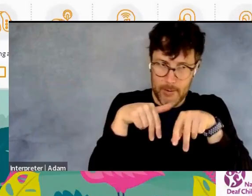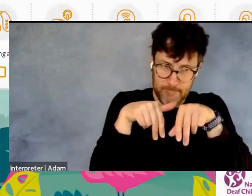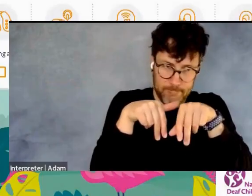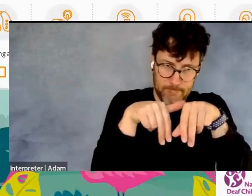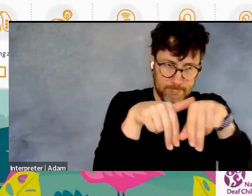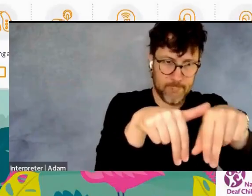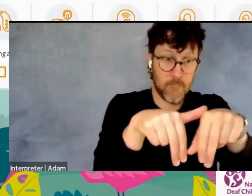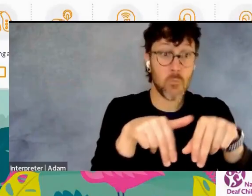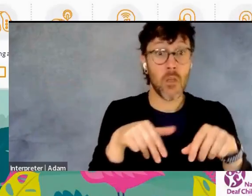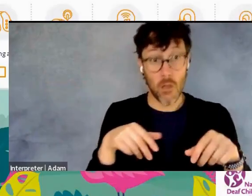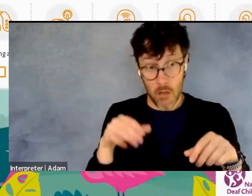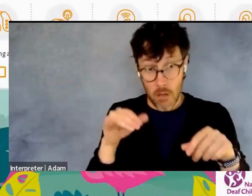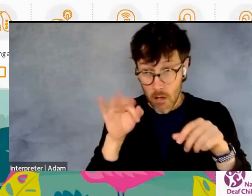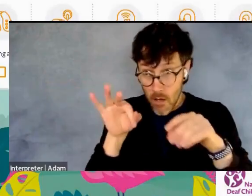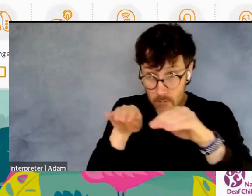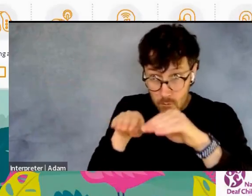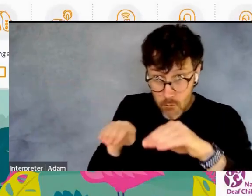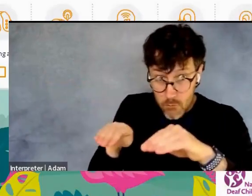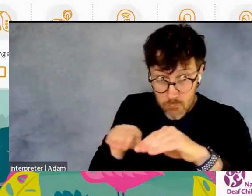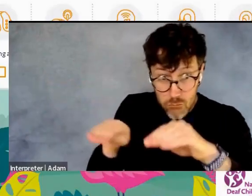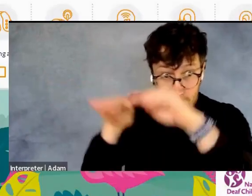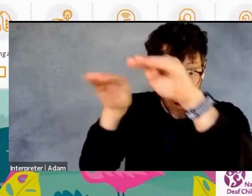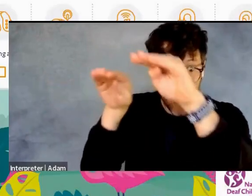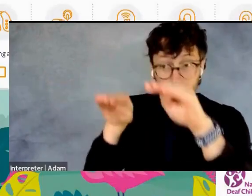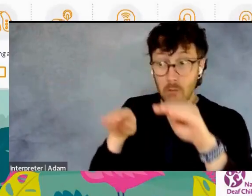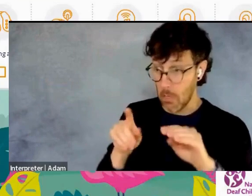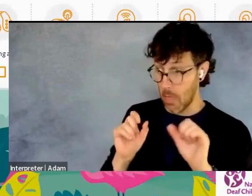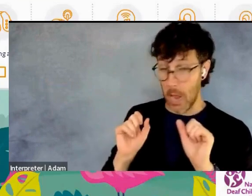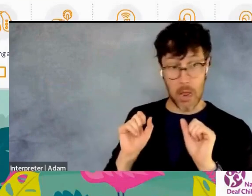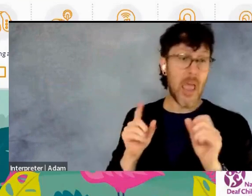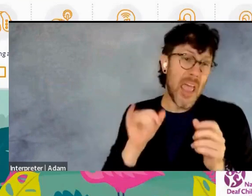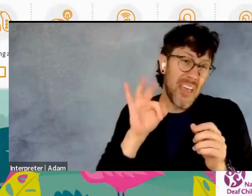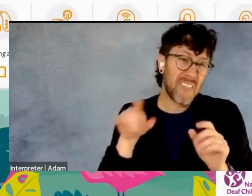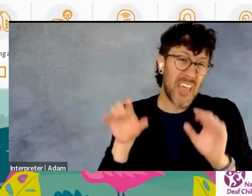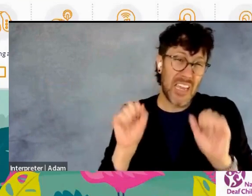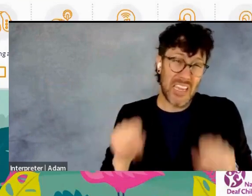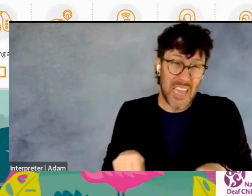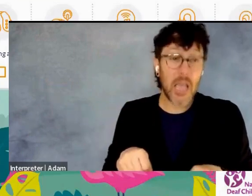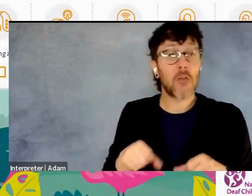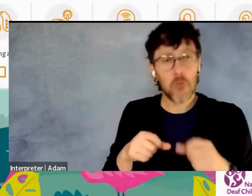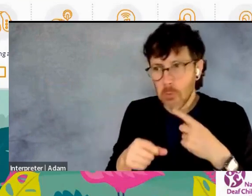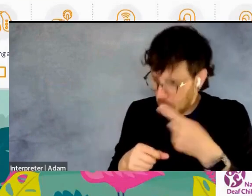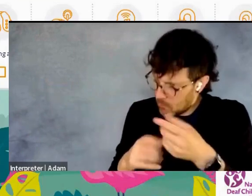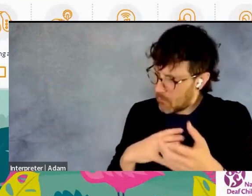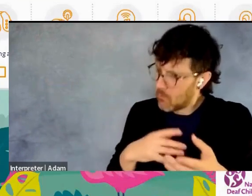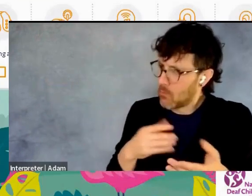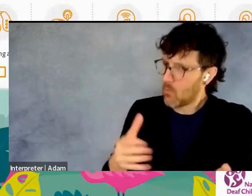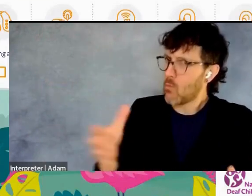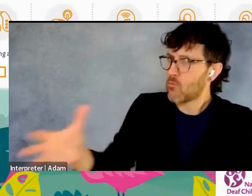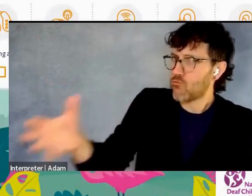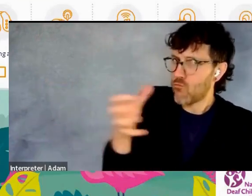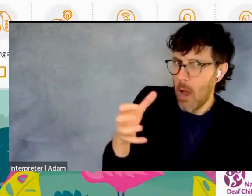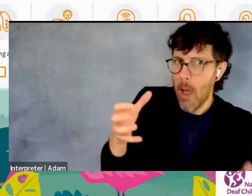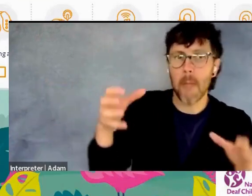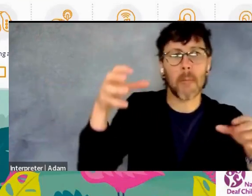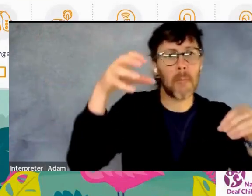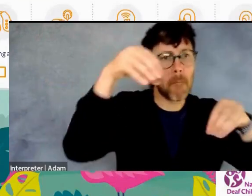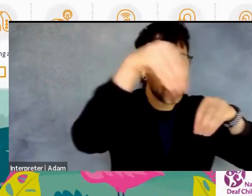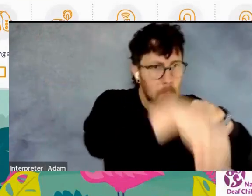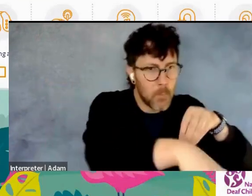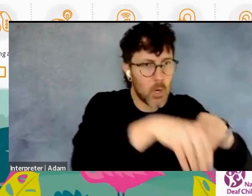it into the cart if that is something that they can do. So reading that social